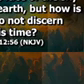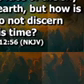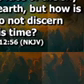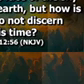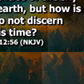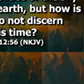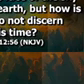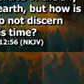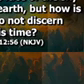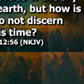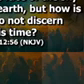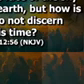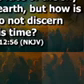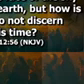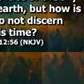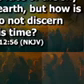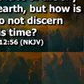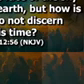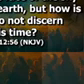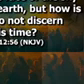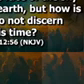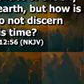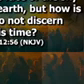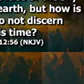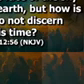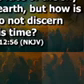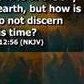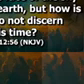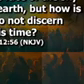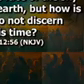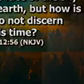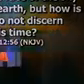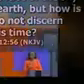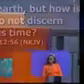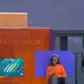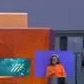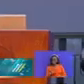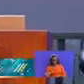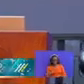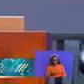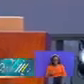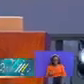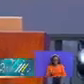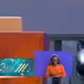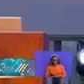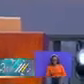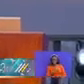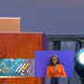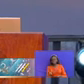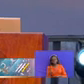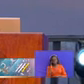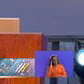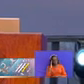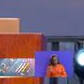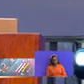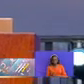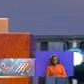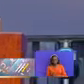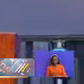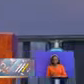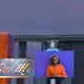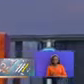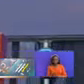discern this time I studied time and I discovered